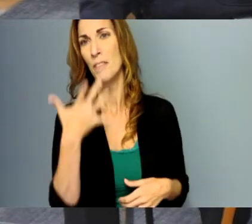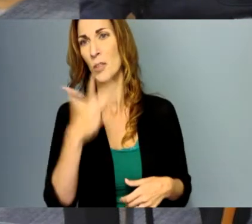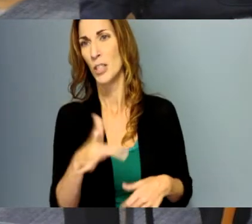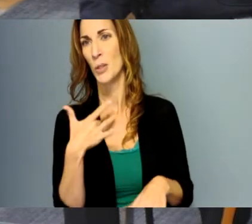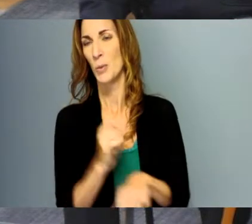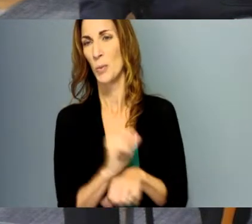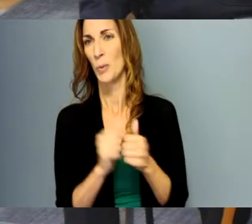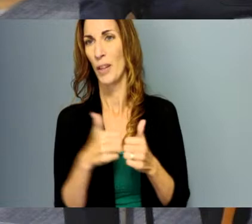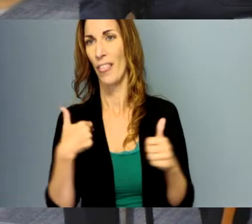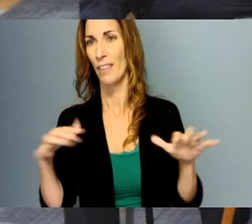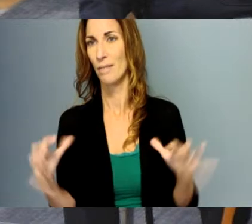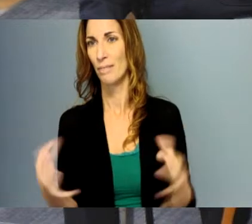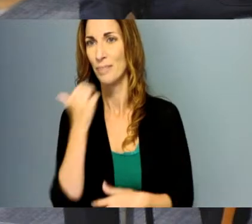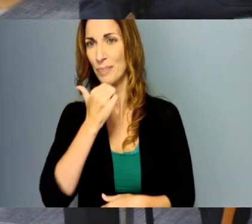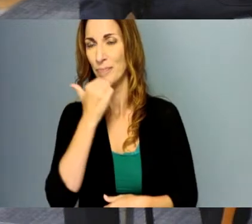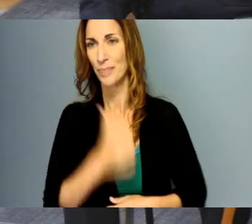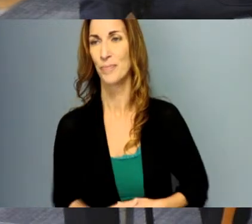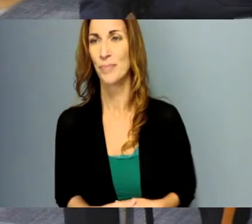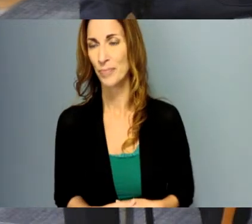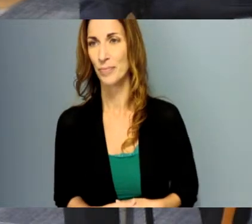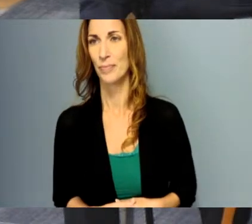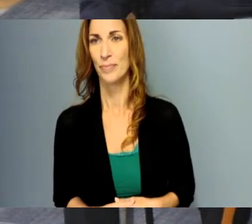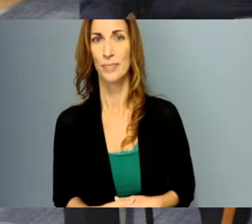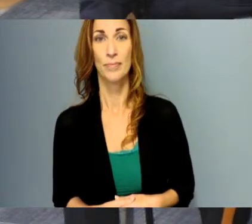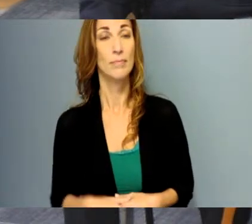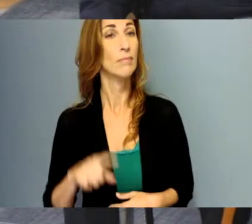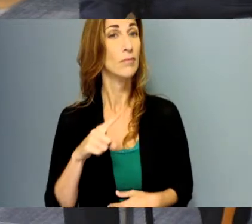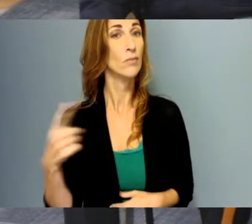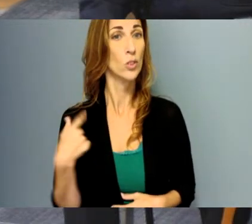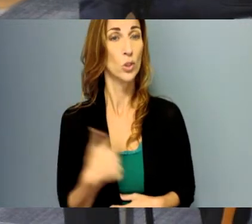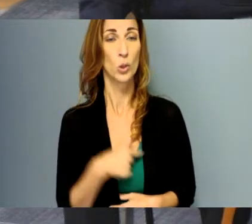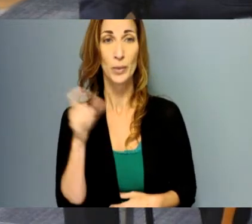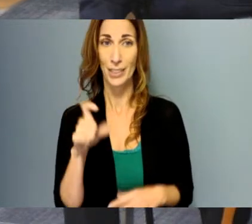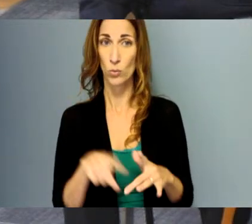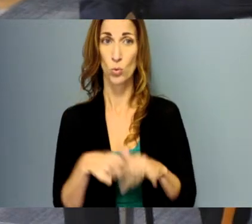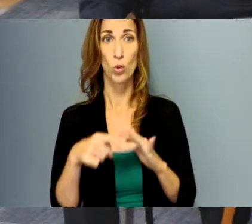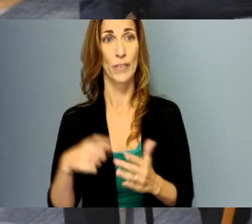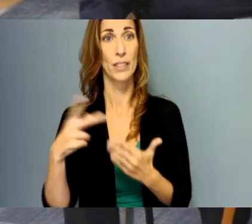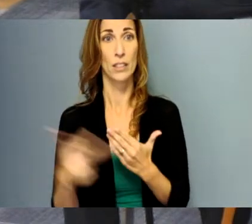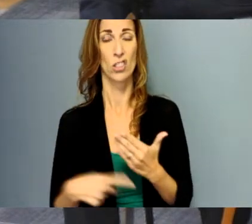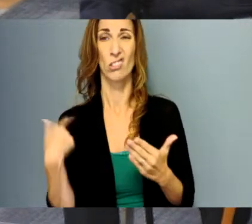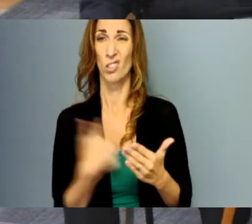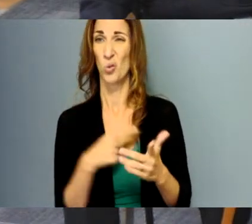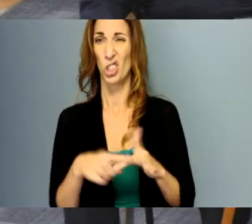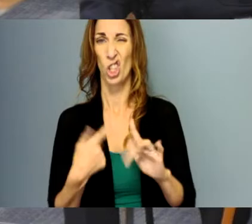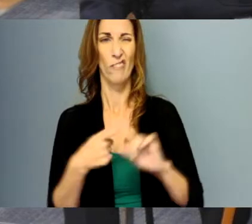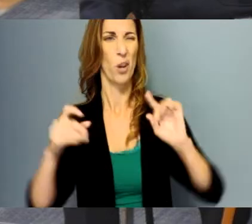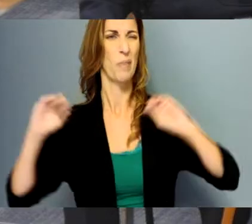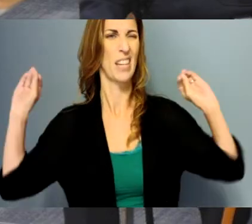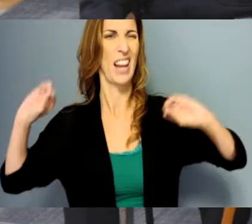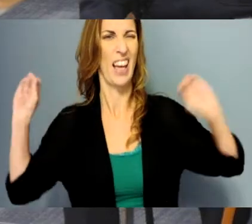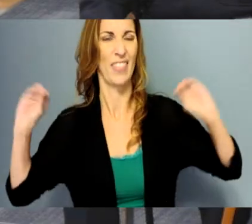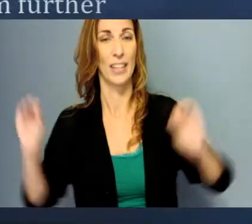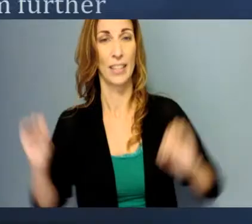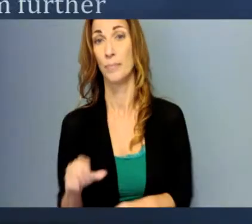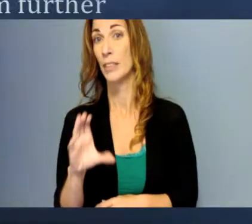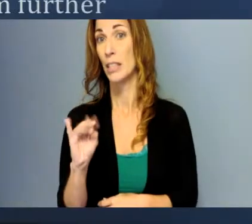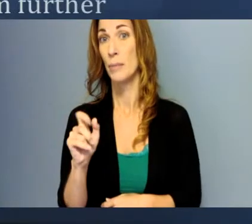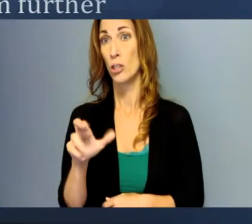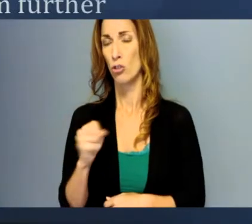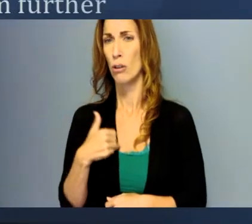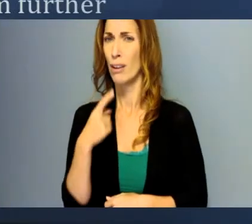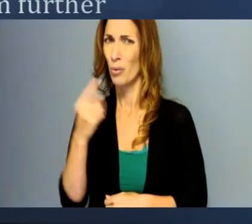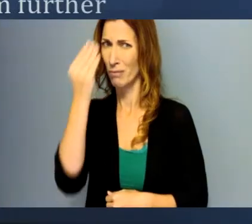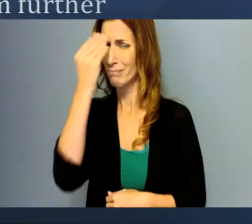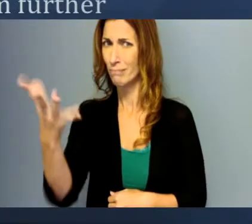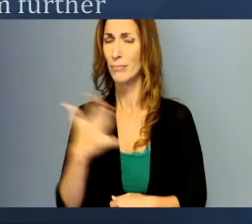alongside. So first, we had to start this initiative from nothing, and Commissioner Marseglia, I want to